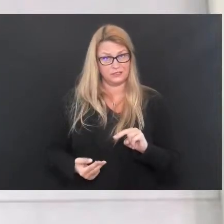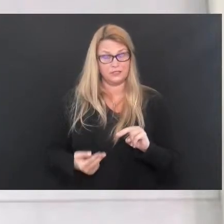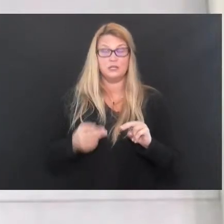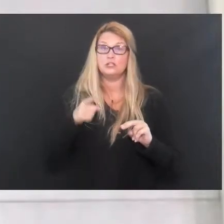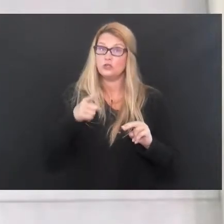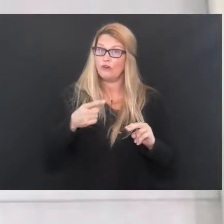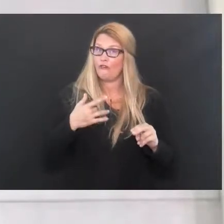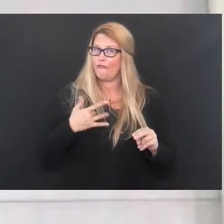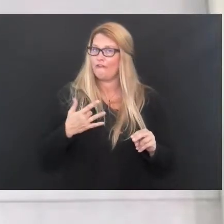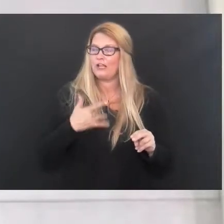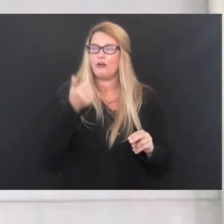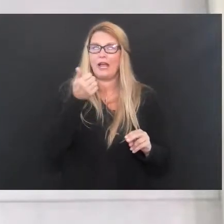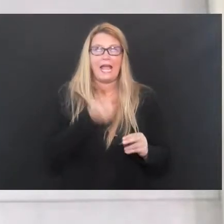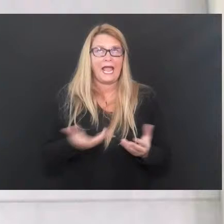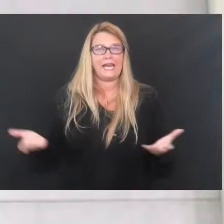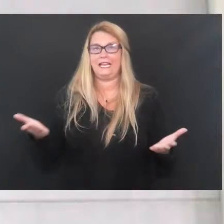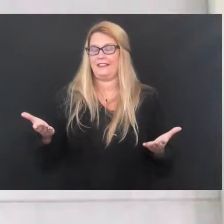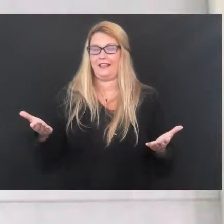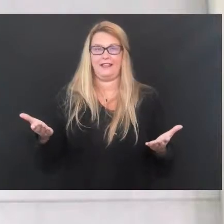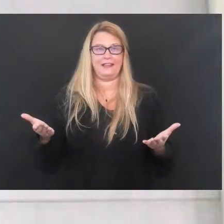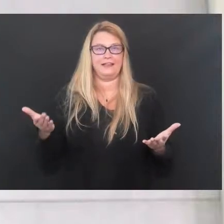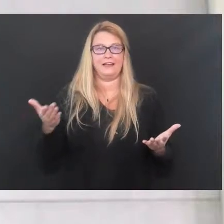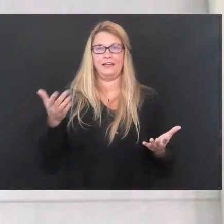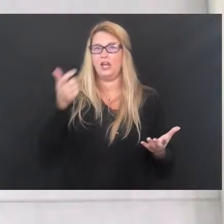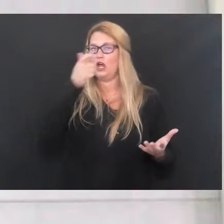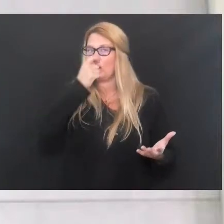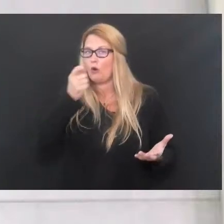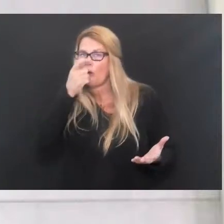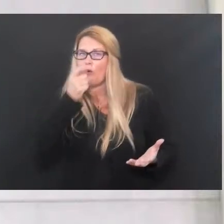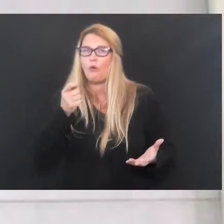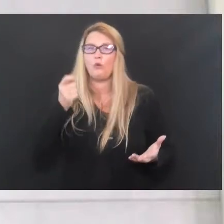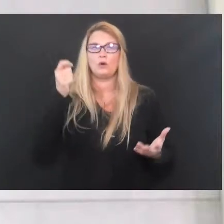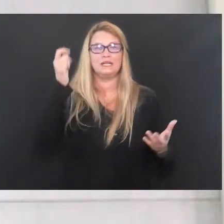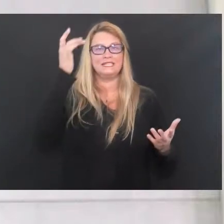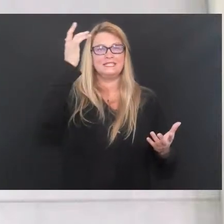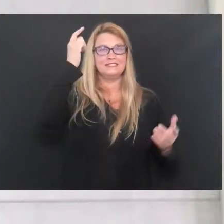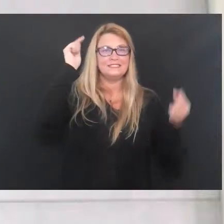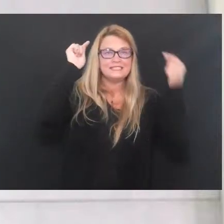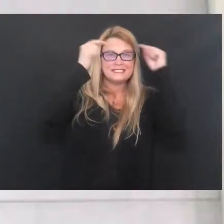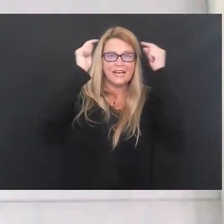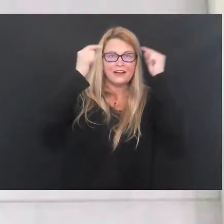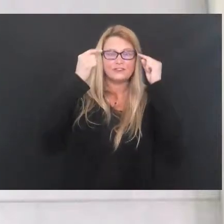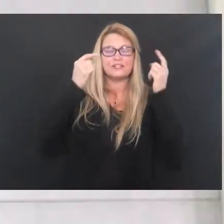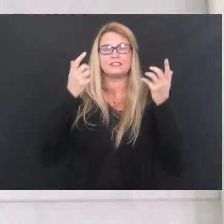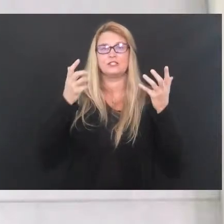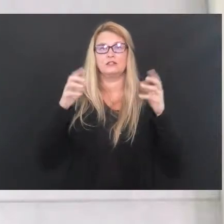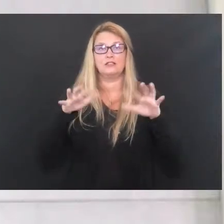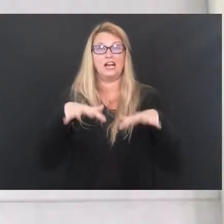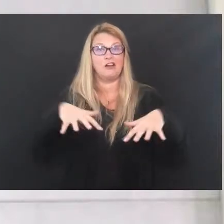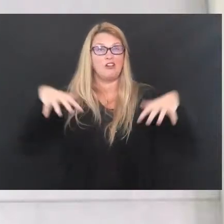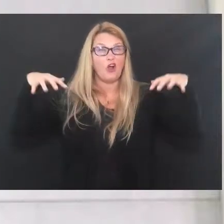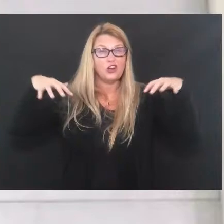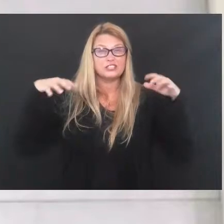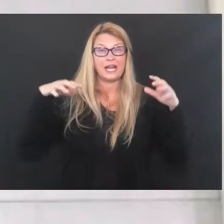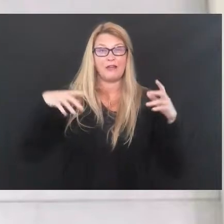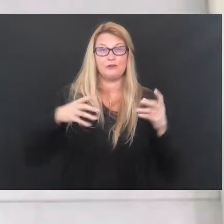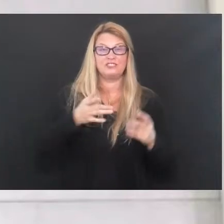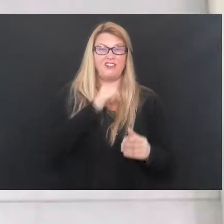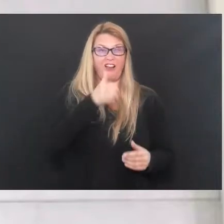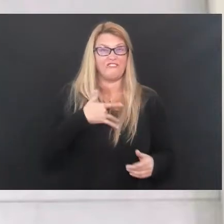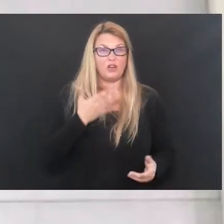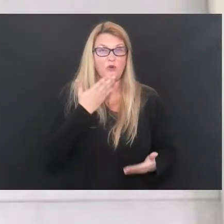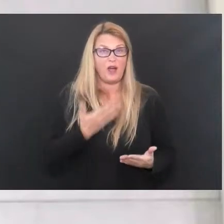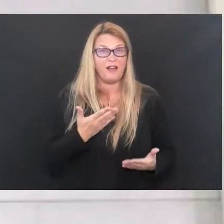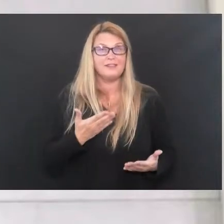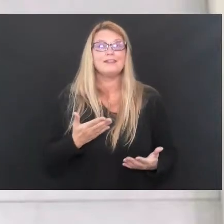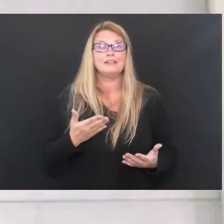are having any issues of a cold or any sinus infection or in large gatherings, that we do want you to visit our testing sites